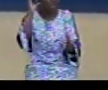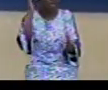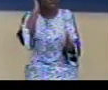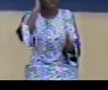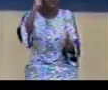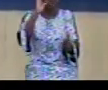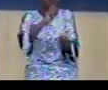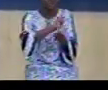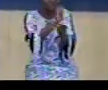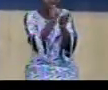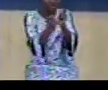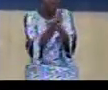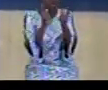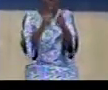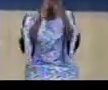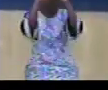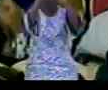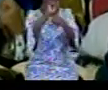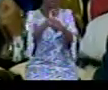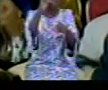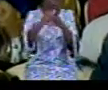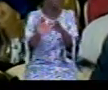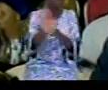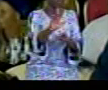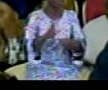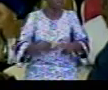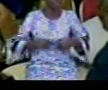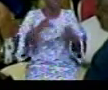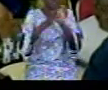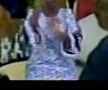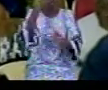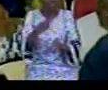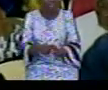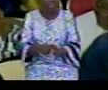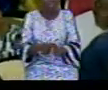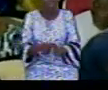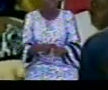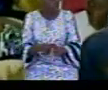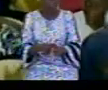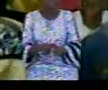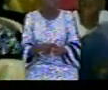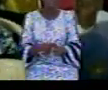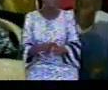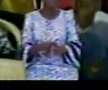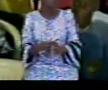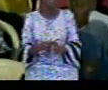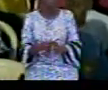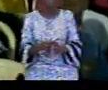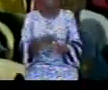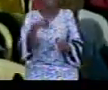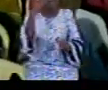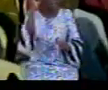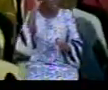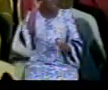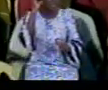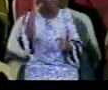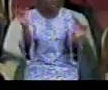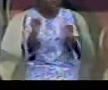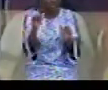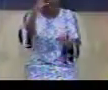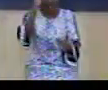to miracle in your life. Yeah. The same heard Paul speak, who